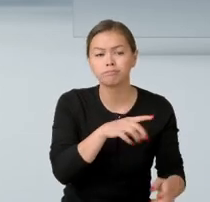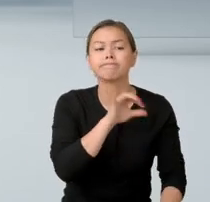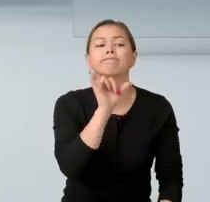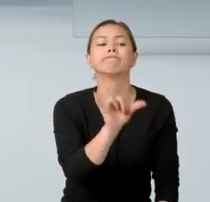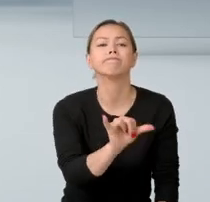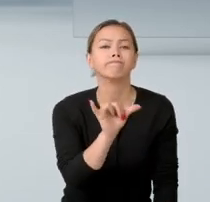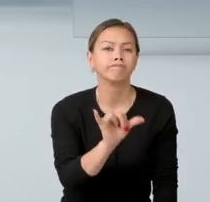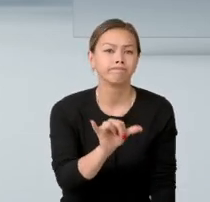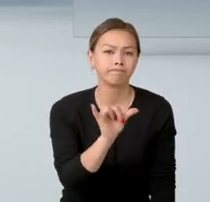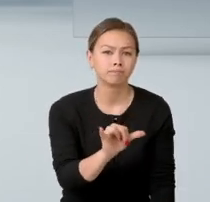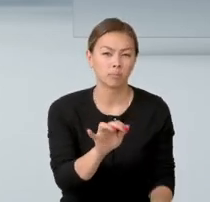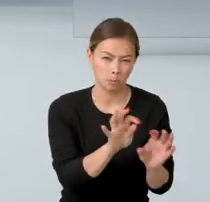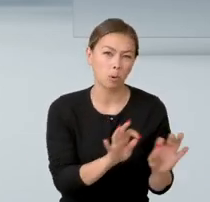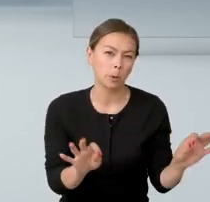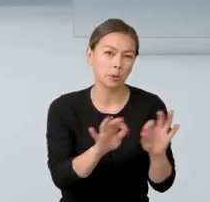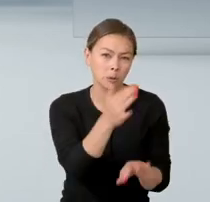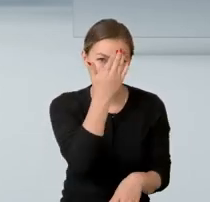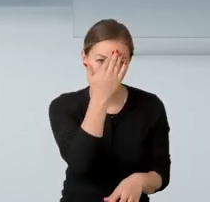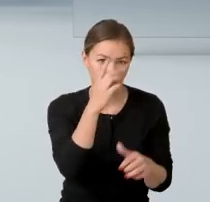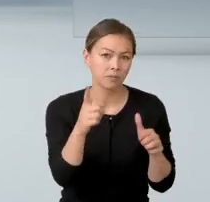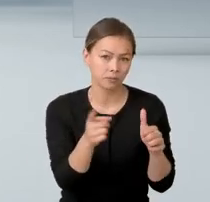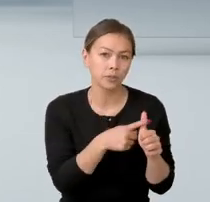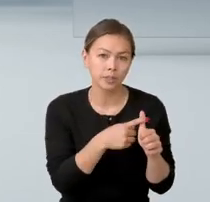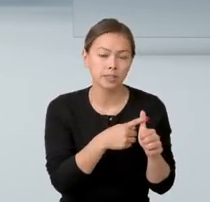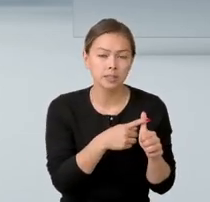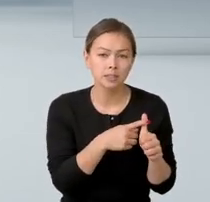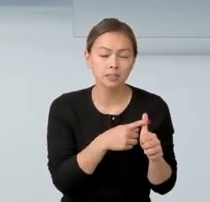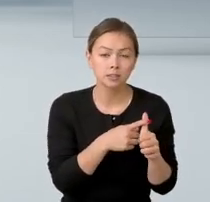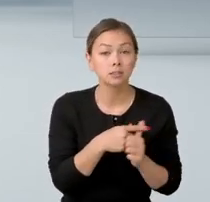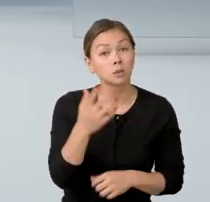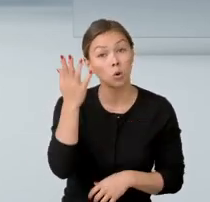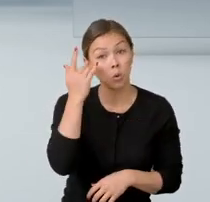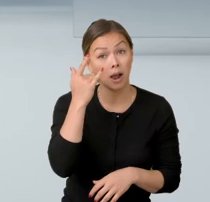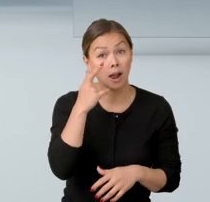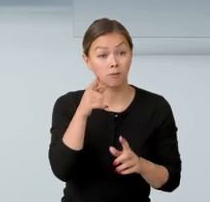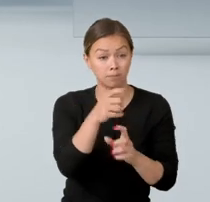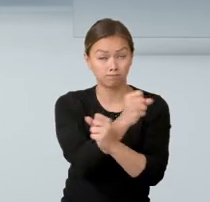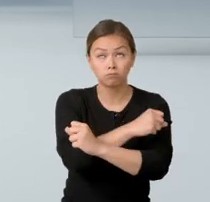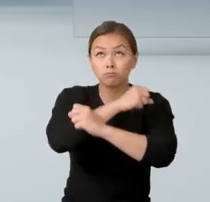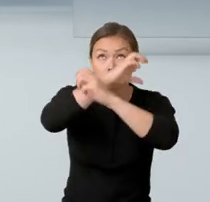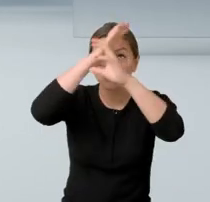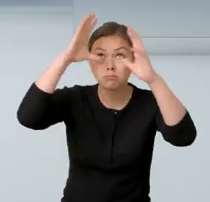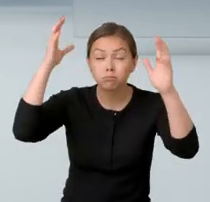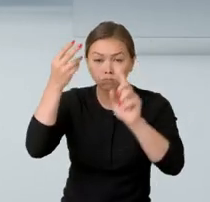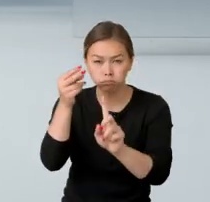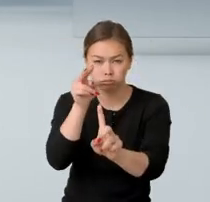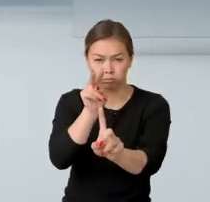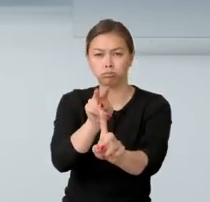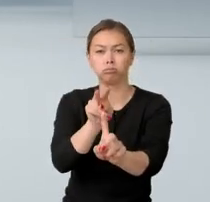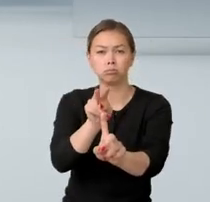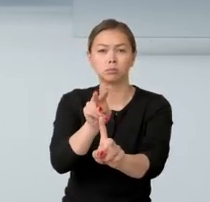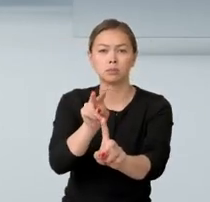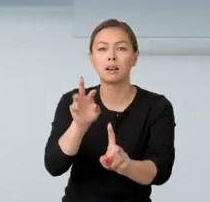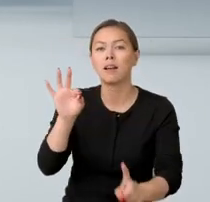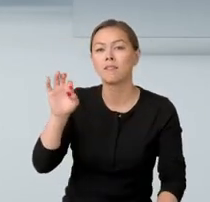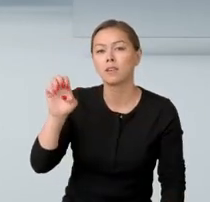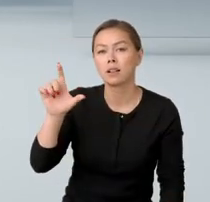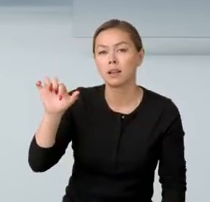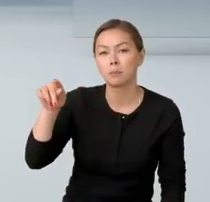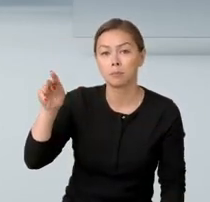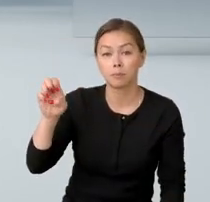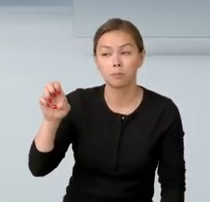business areas are facing because from this specific Vision we can have